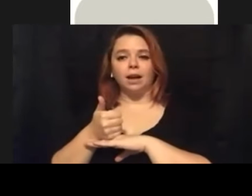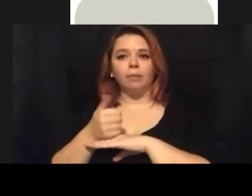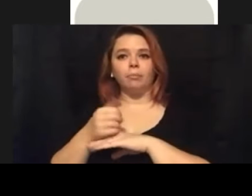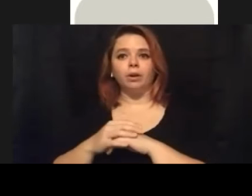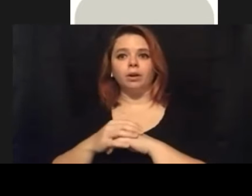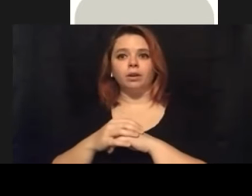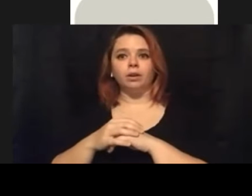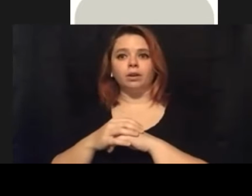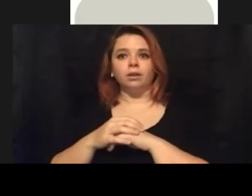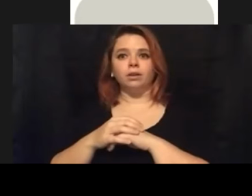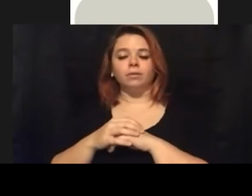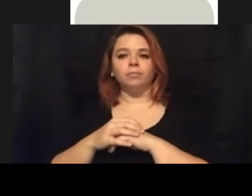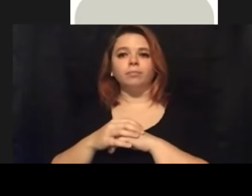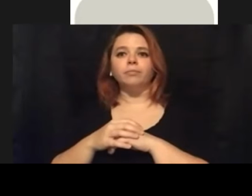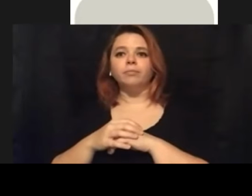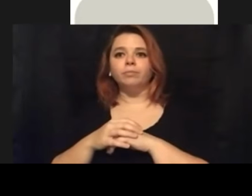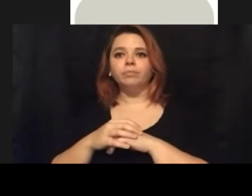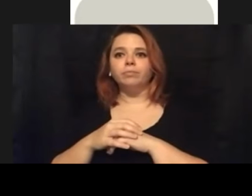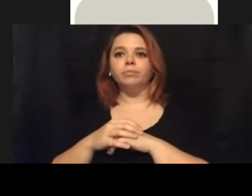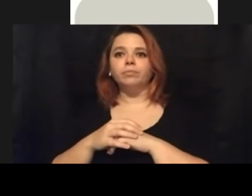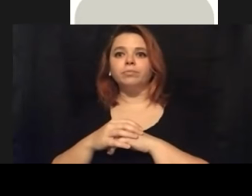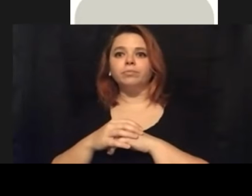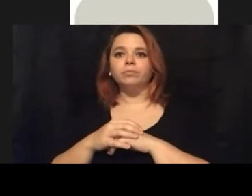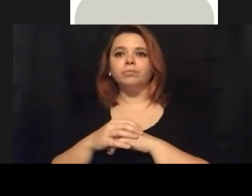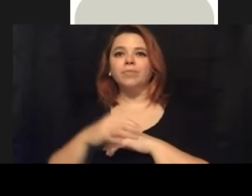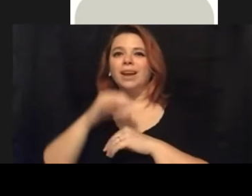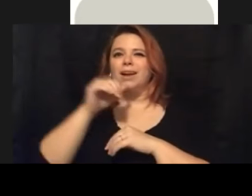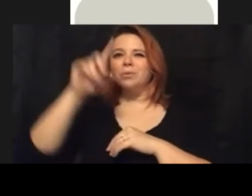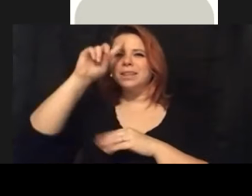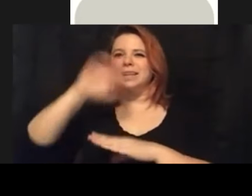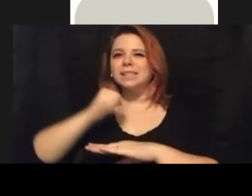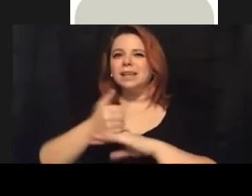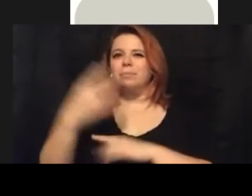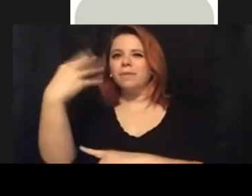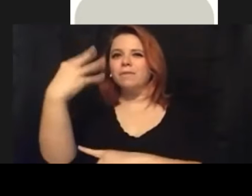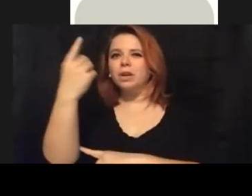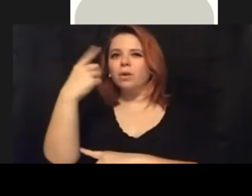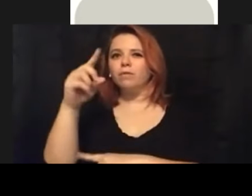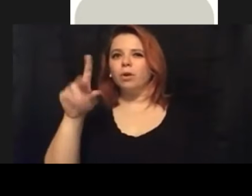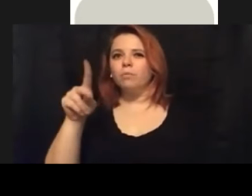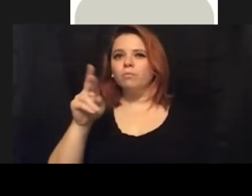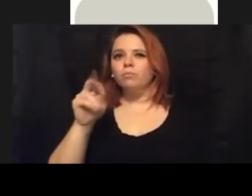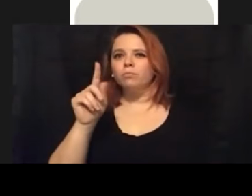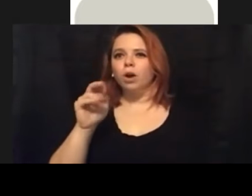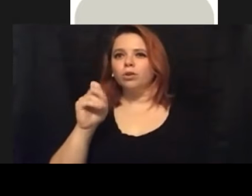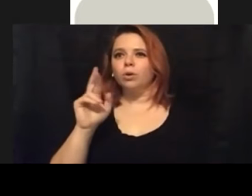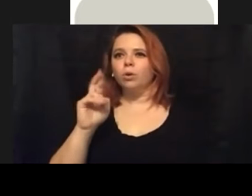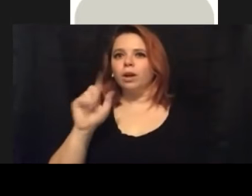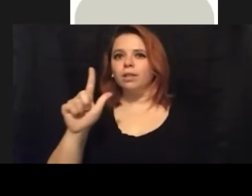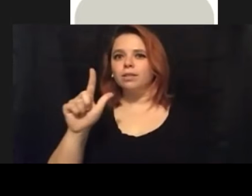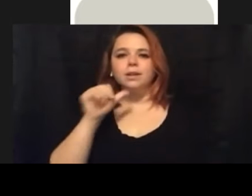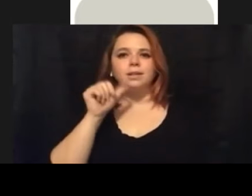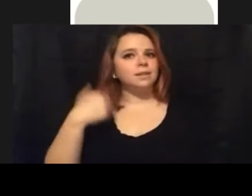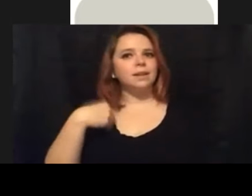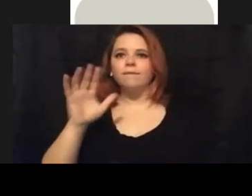using Proctorio, I don't think I set up the video for it. Let me see. Yeah, so this one, excellent. Okay, so this one doesn't have the video set up